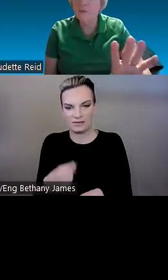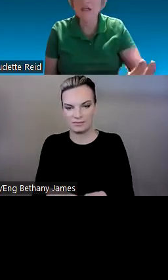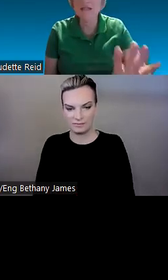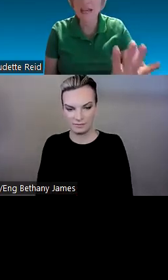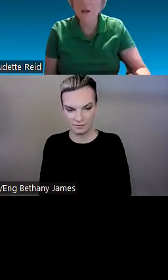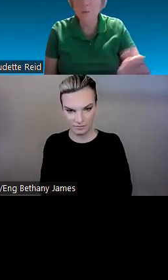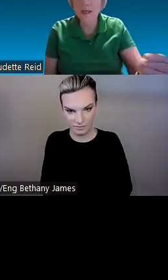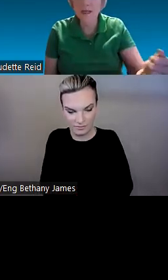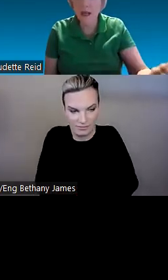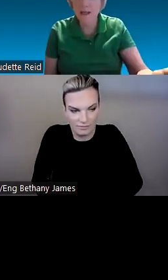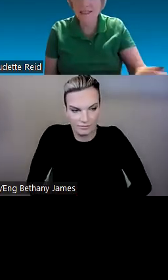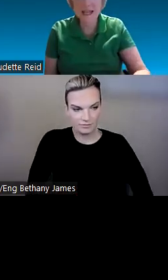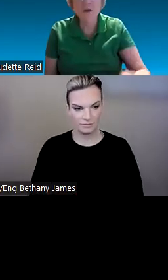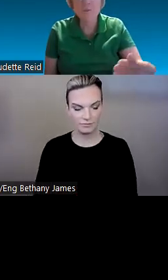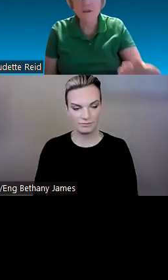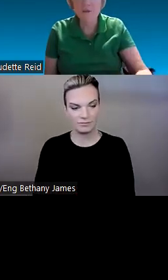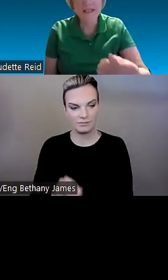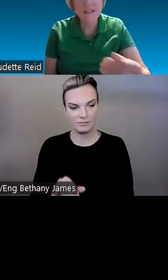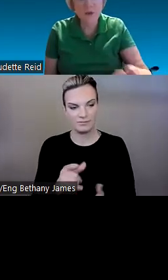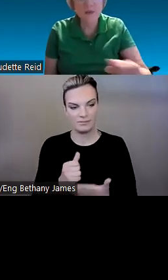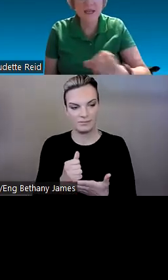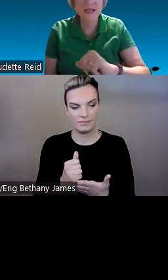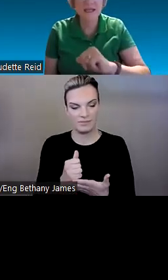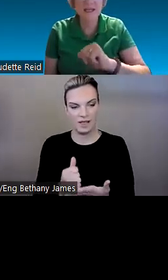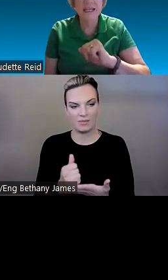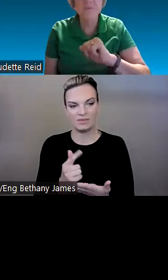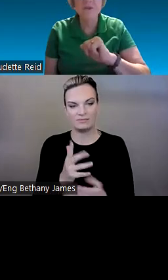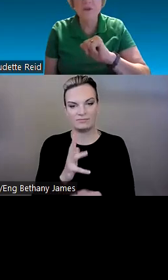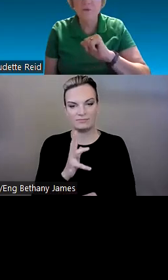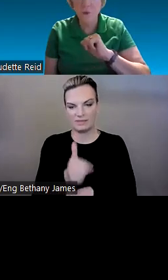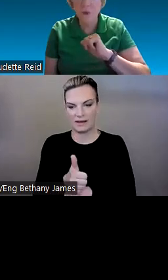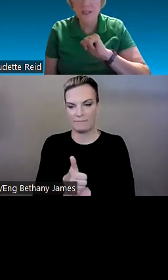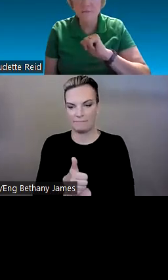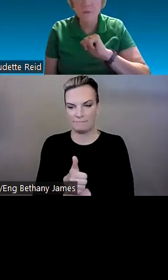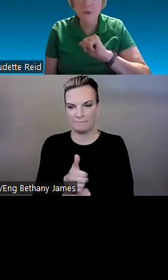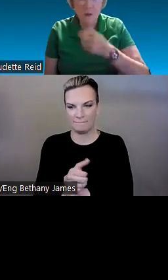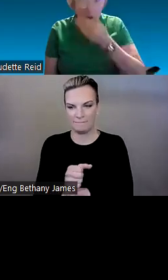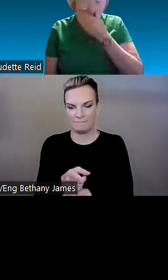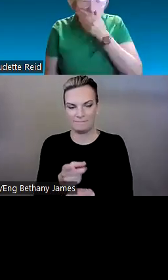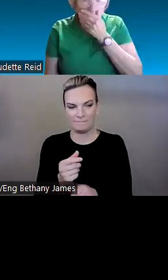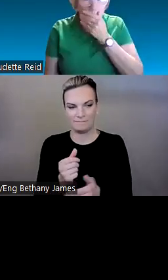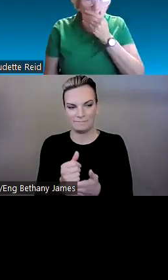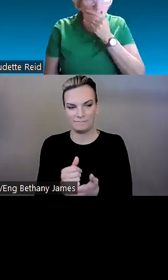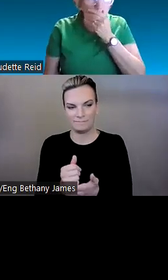It really does help set up the device so that it keeps their focus.